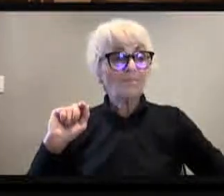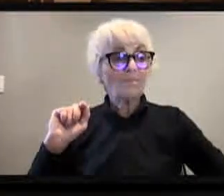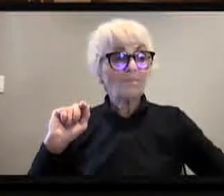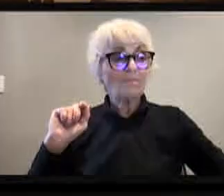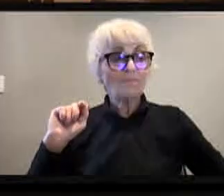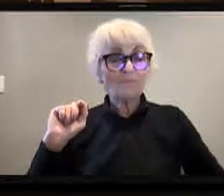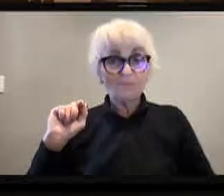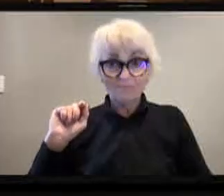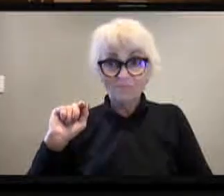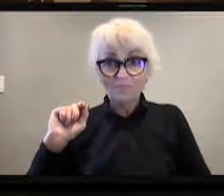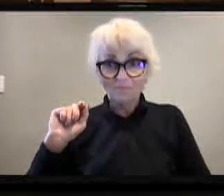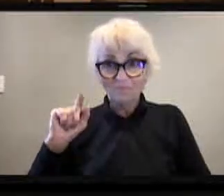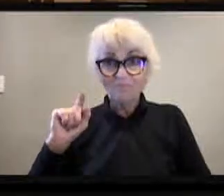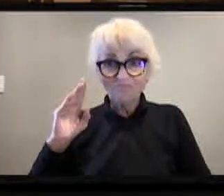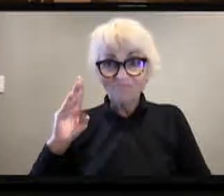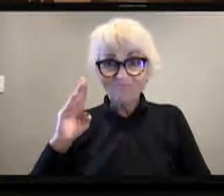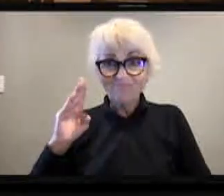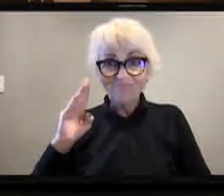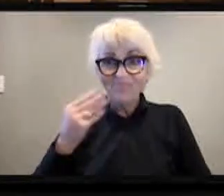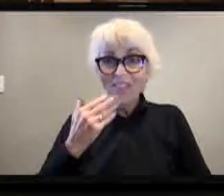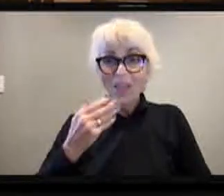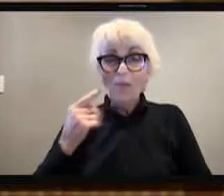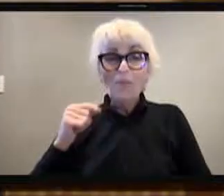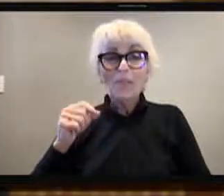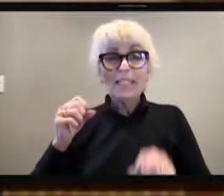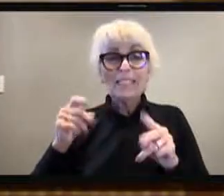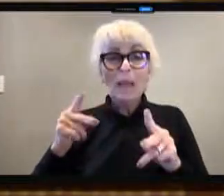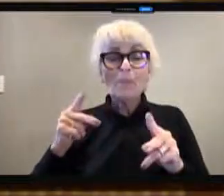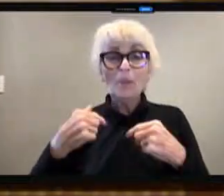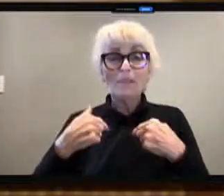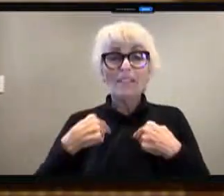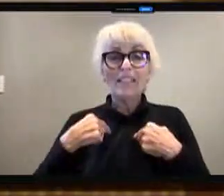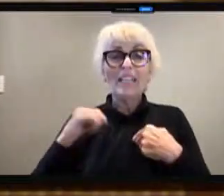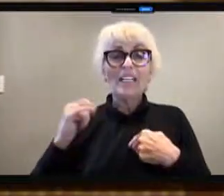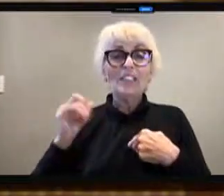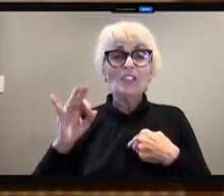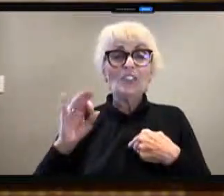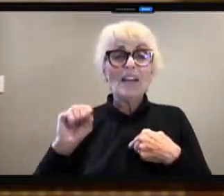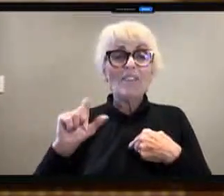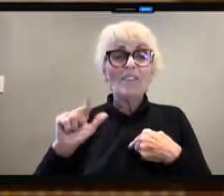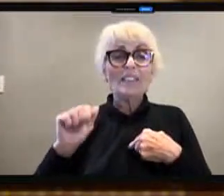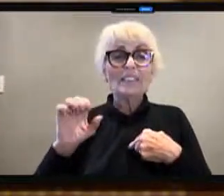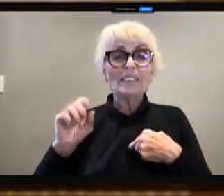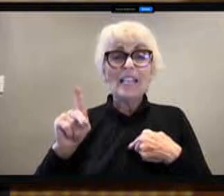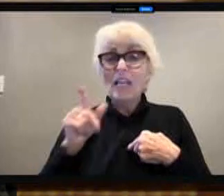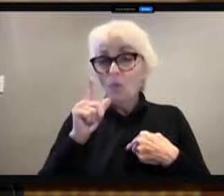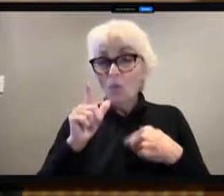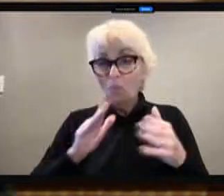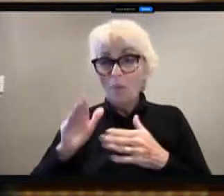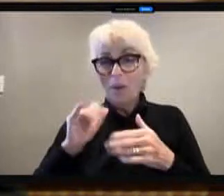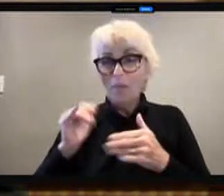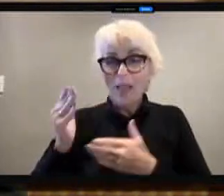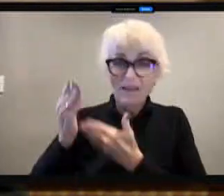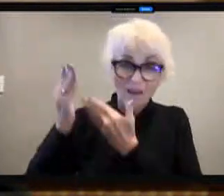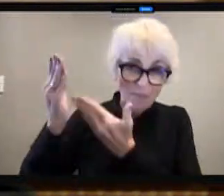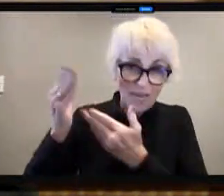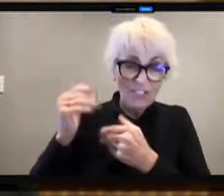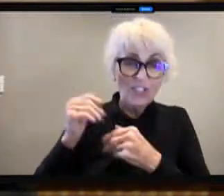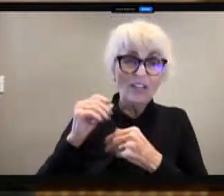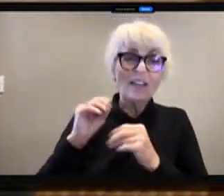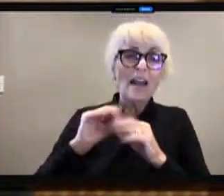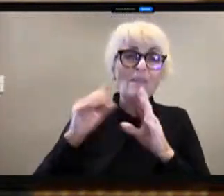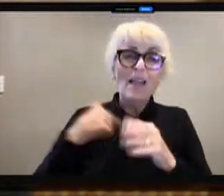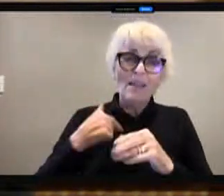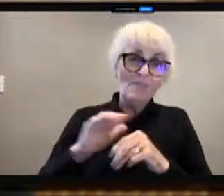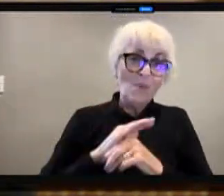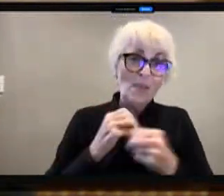Hi. Hi. Thank you for this opportunity. I'm Jeff Slack, the preparer of the nomination, and obviously I fully support